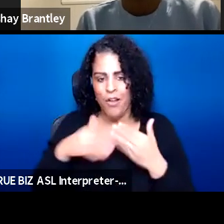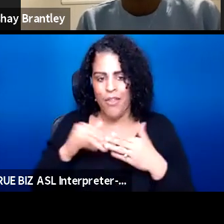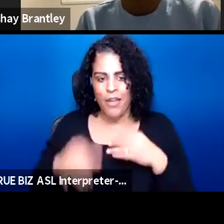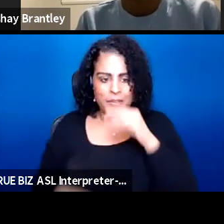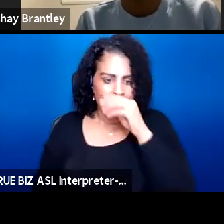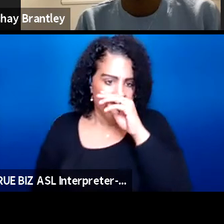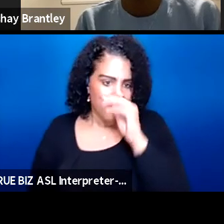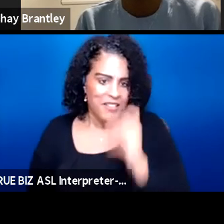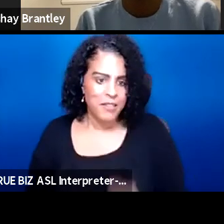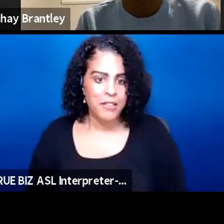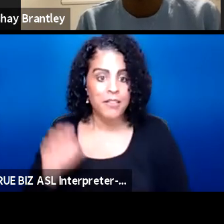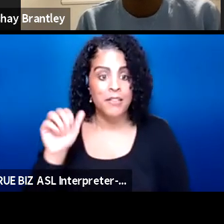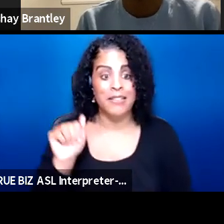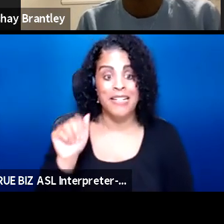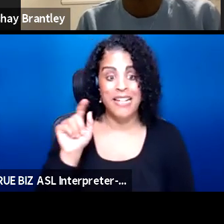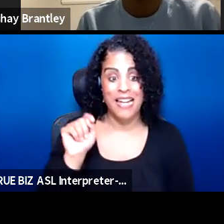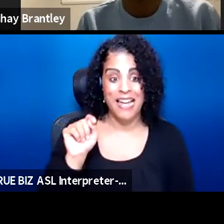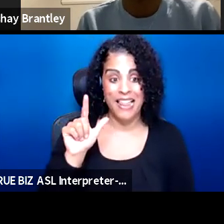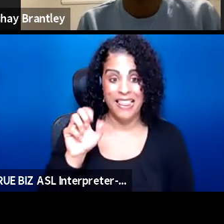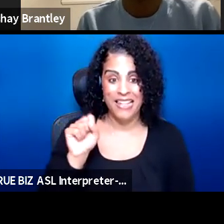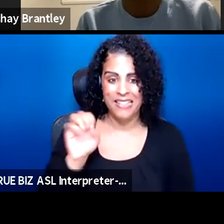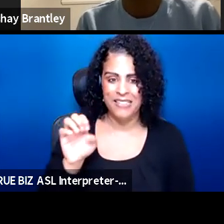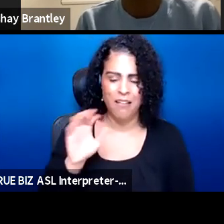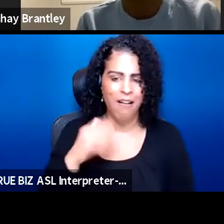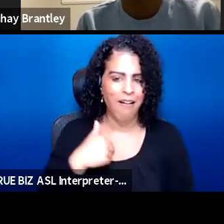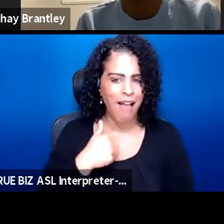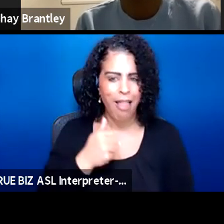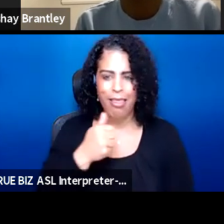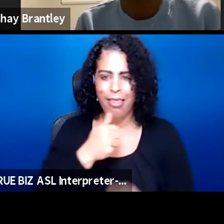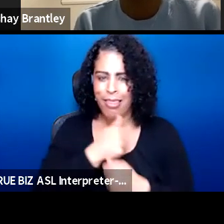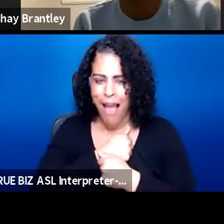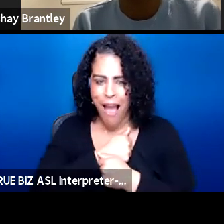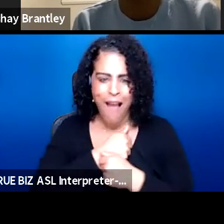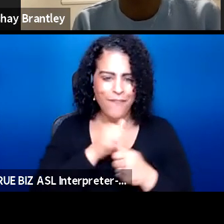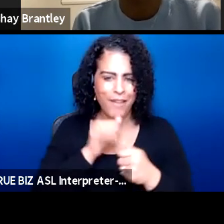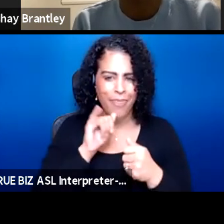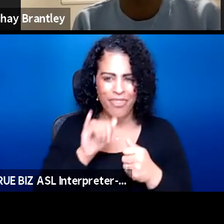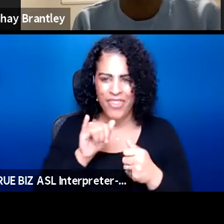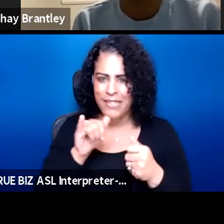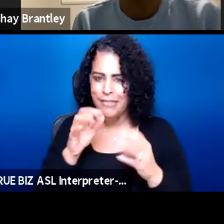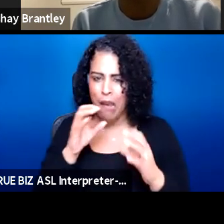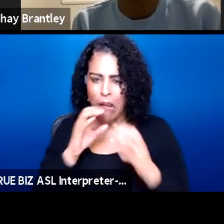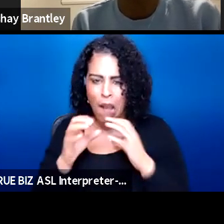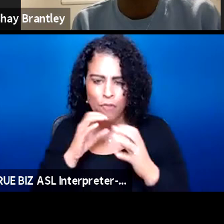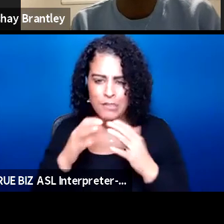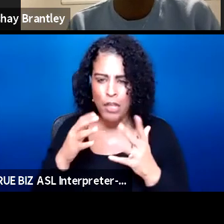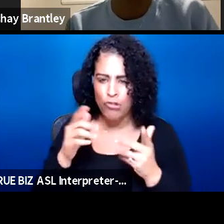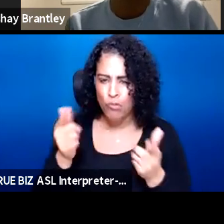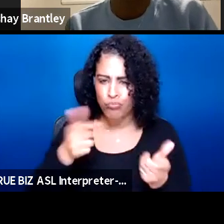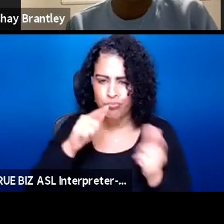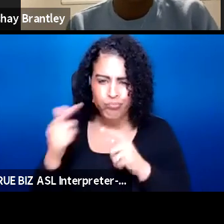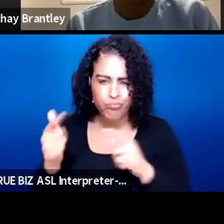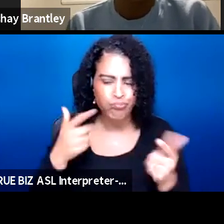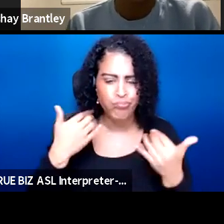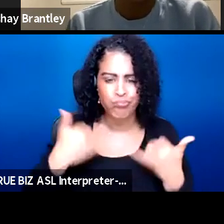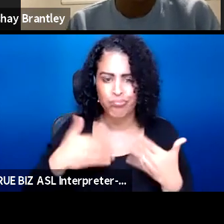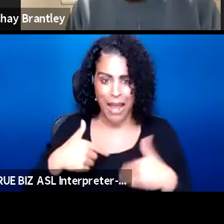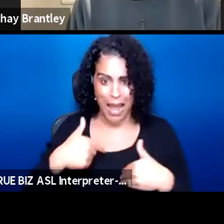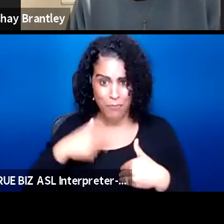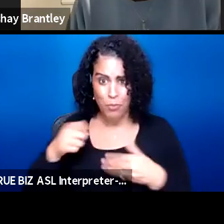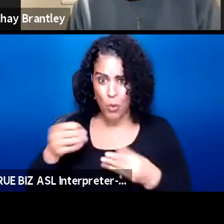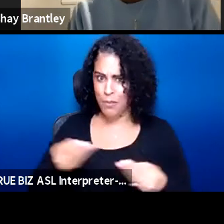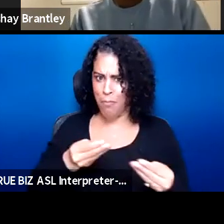Okay, I absolutely love the movement of this conversation. I mean, I'm over here supposed to be moderating, and